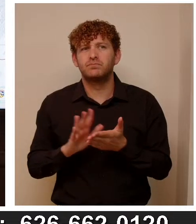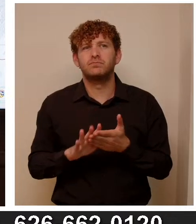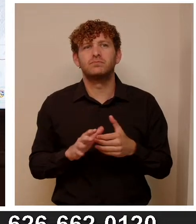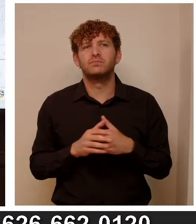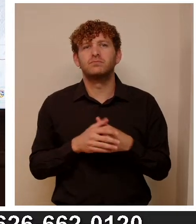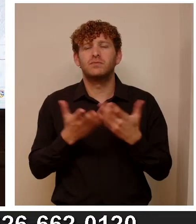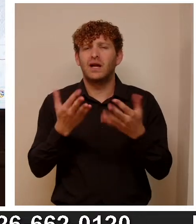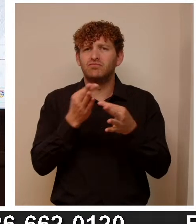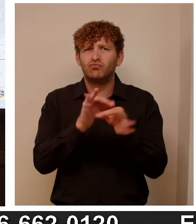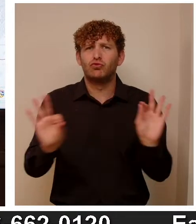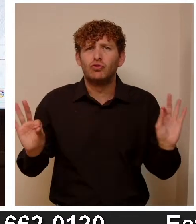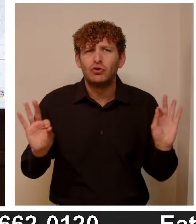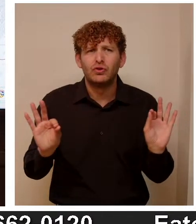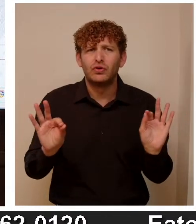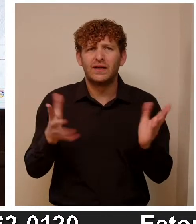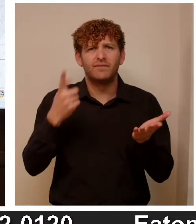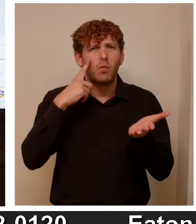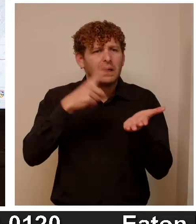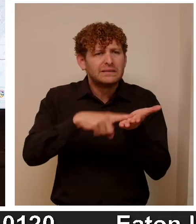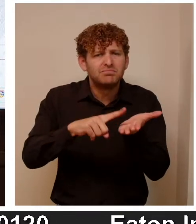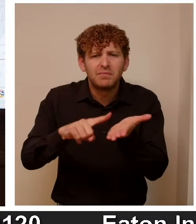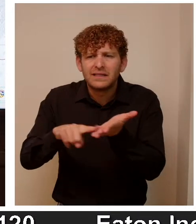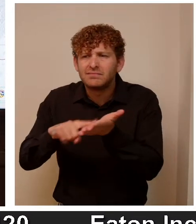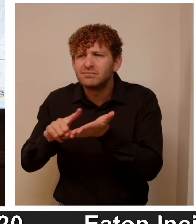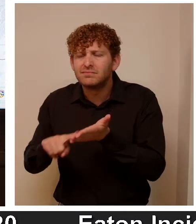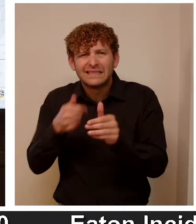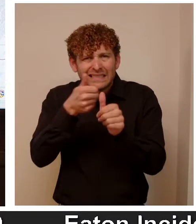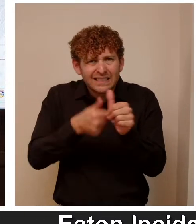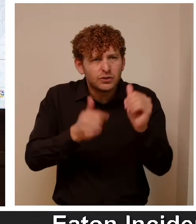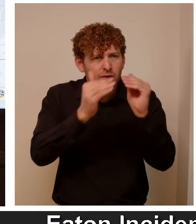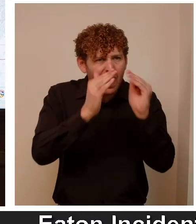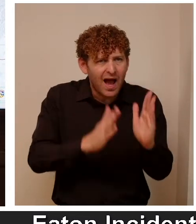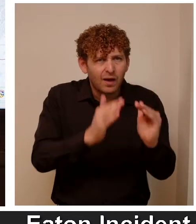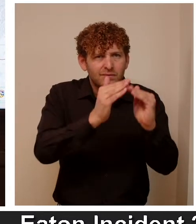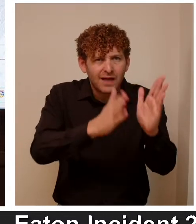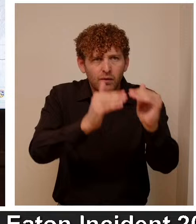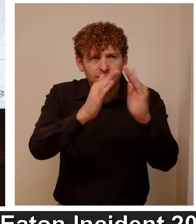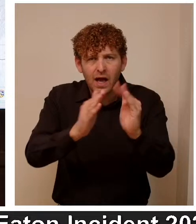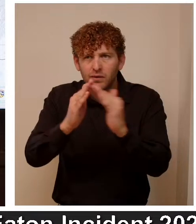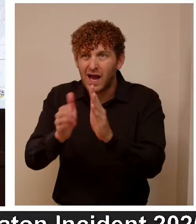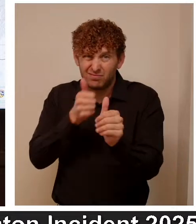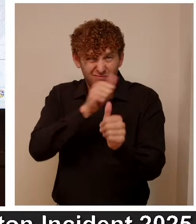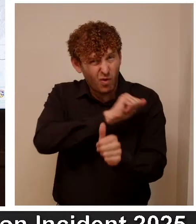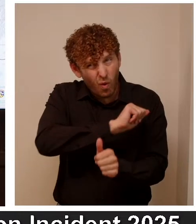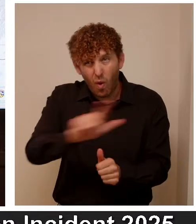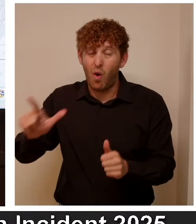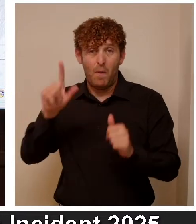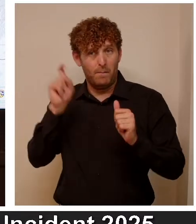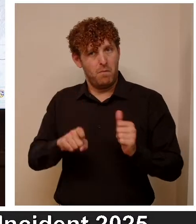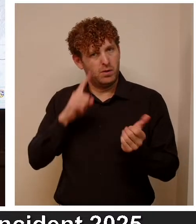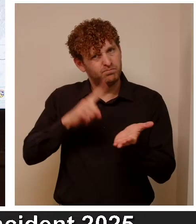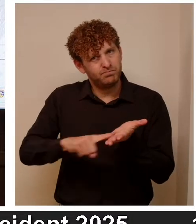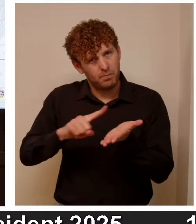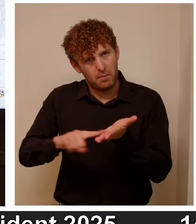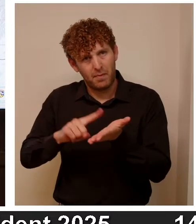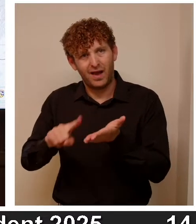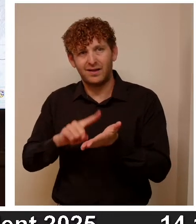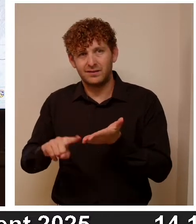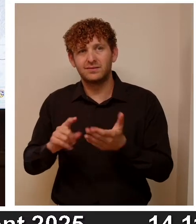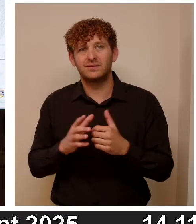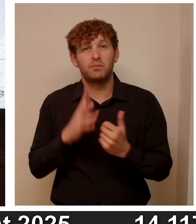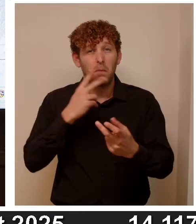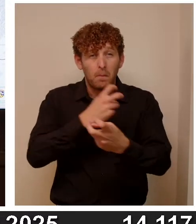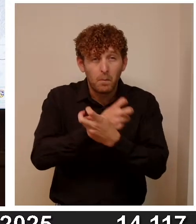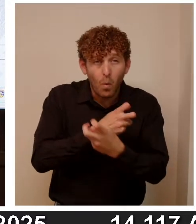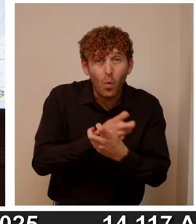will go property. Each property needs to be inspected and the household hazardous waste removed before other